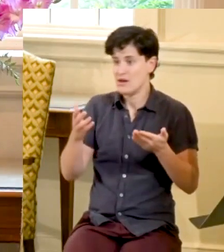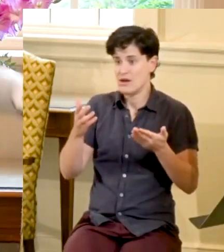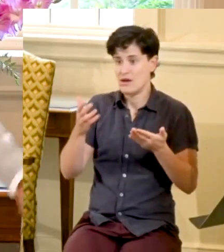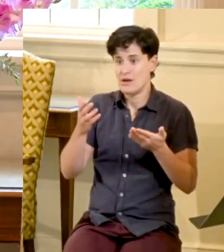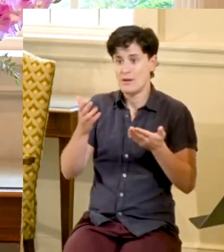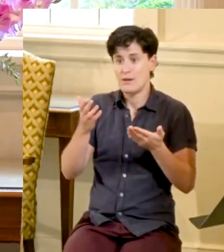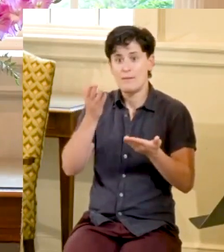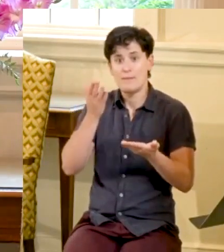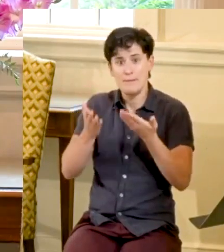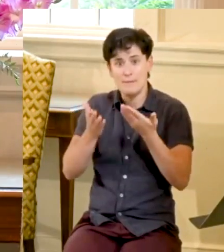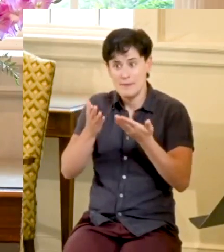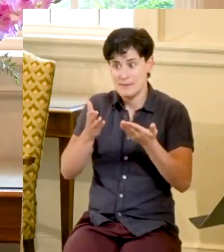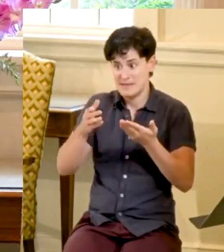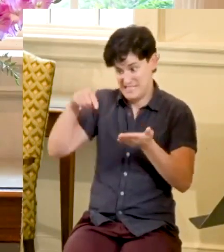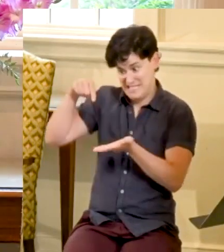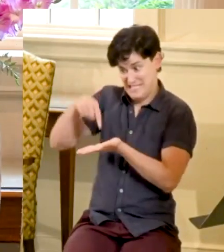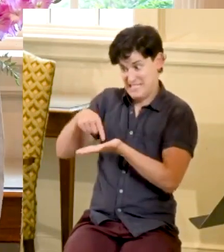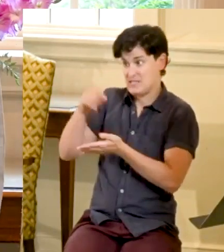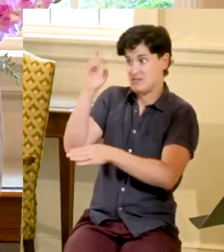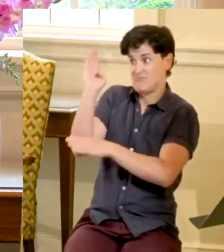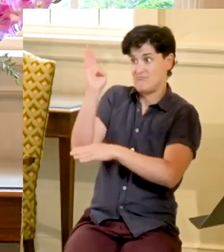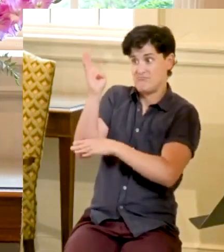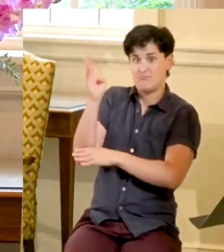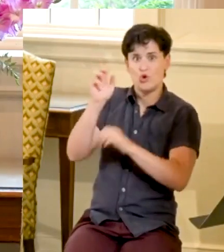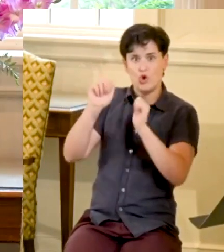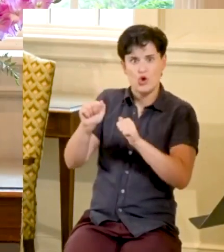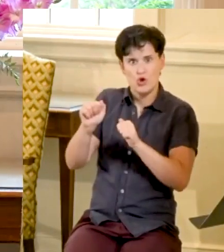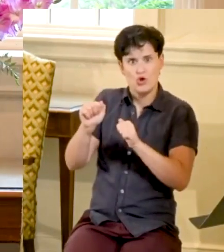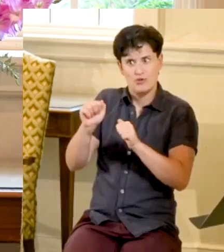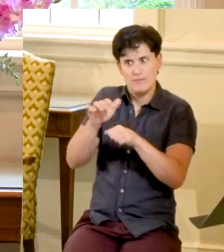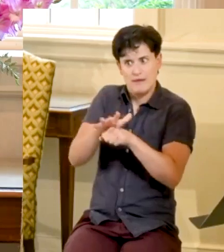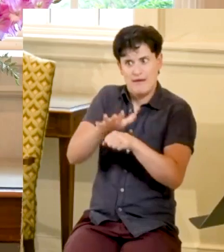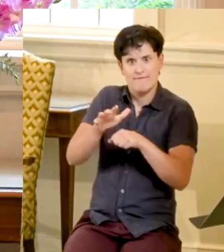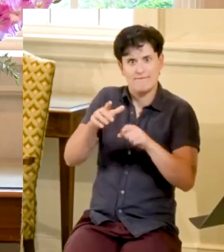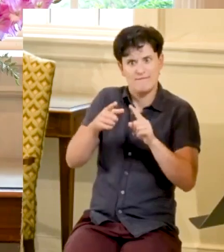me investigated or even arrested.